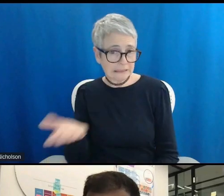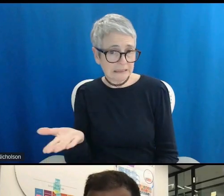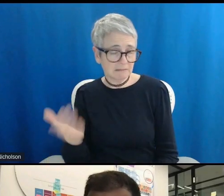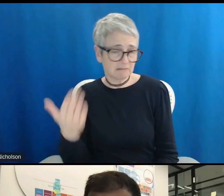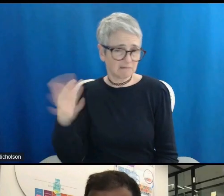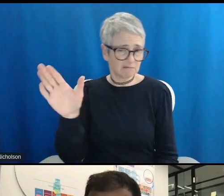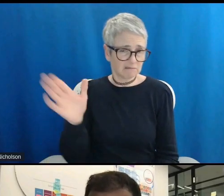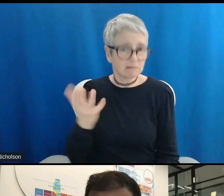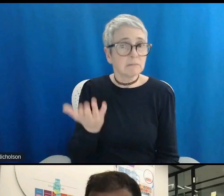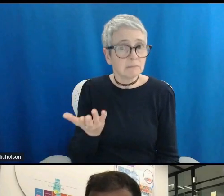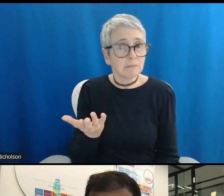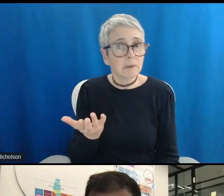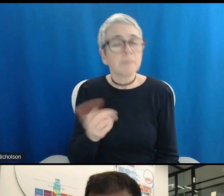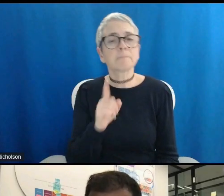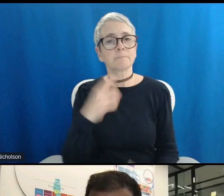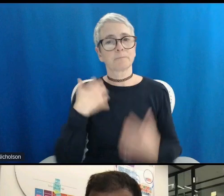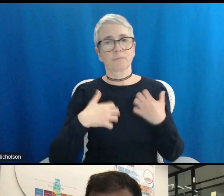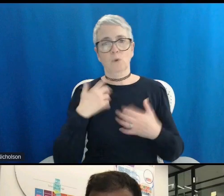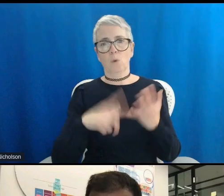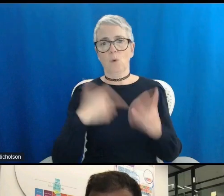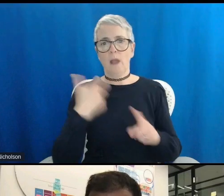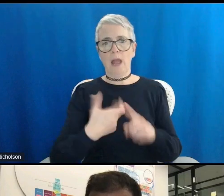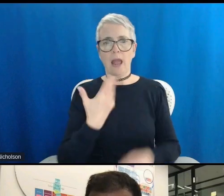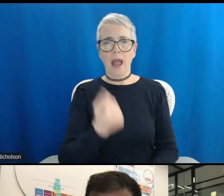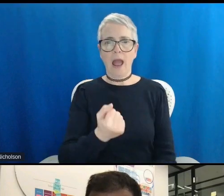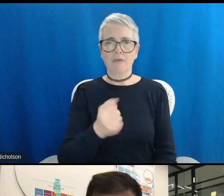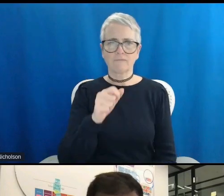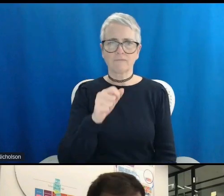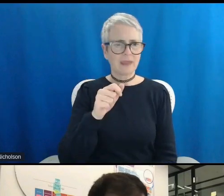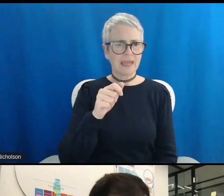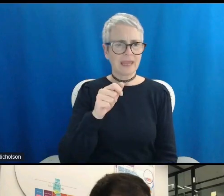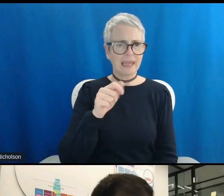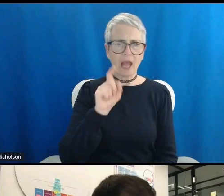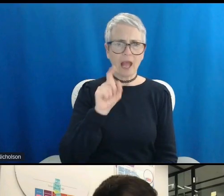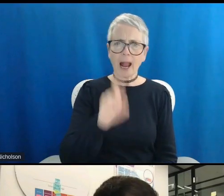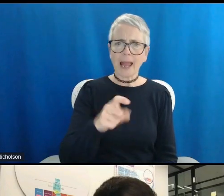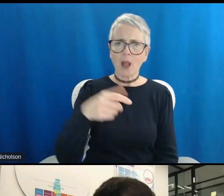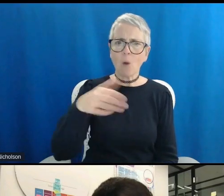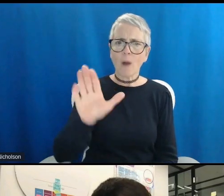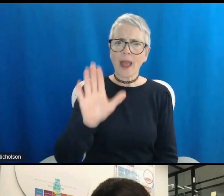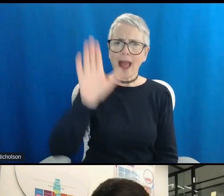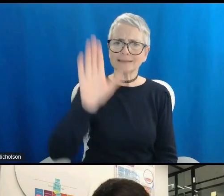we've had something called the click away pound, which shows that over